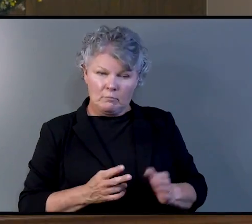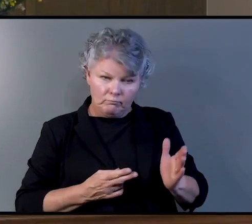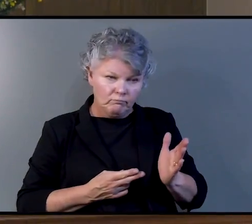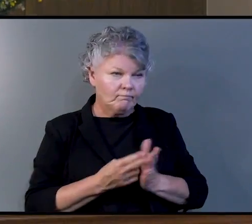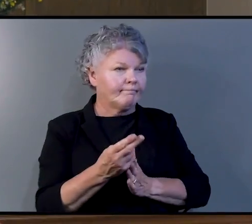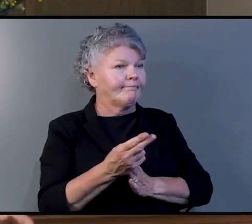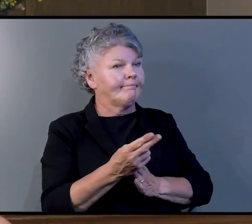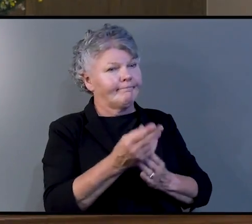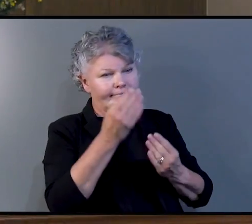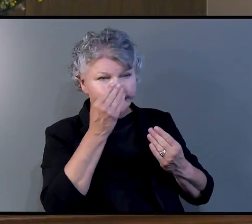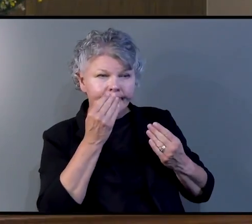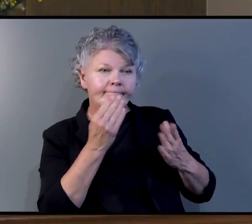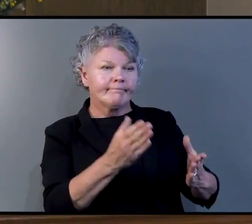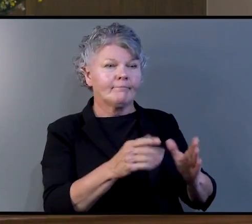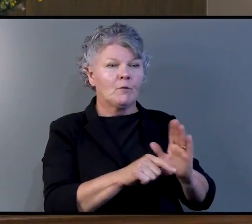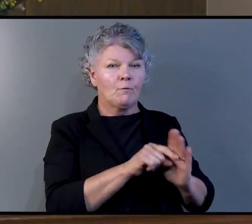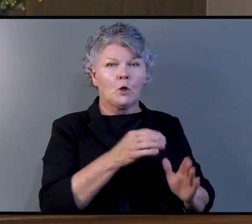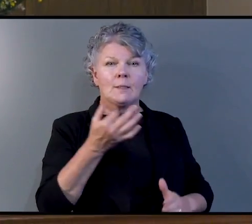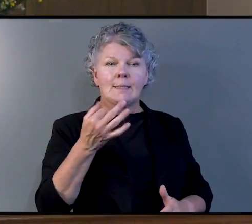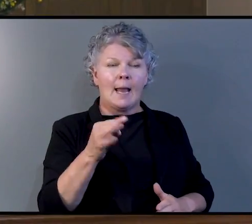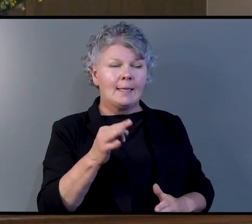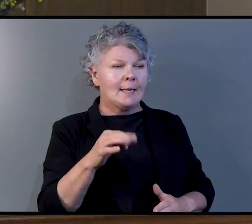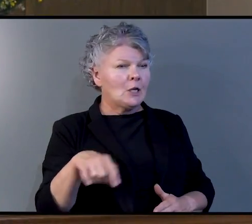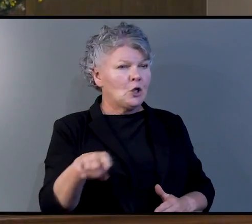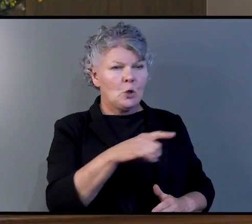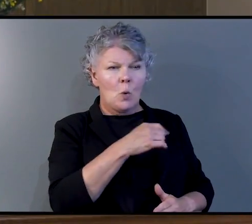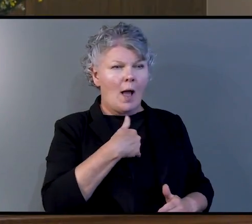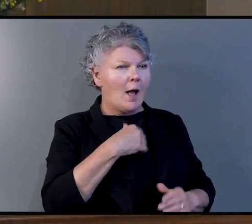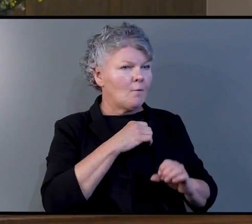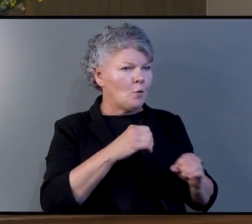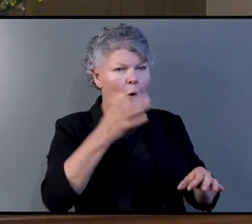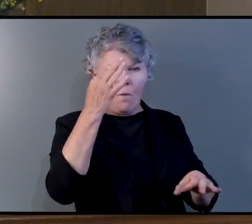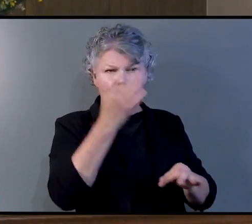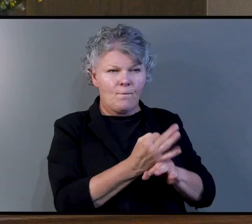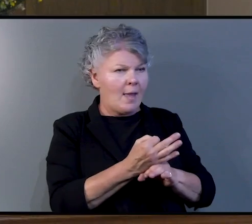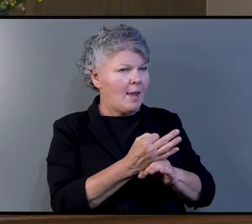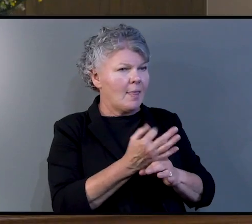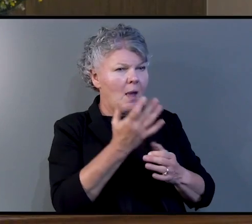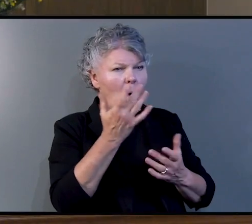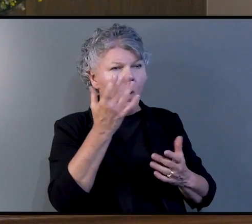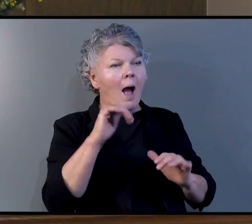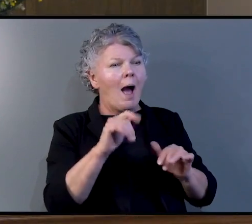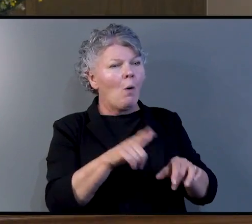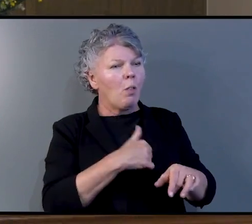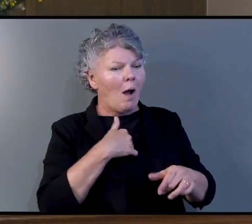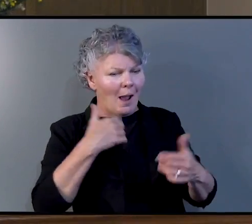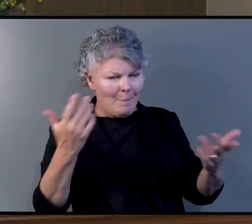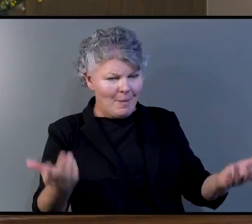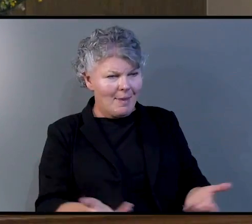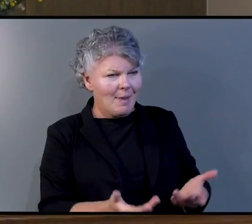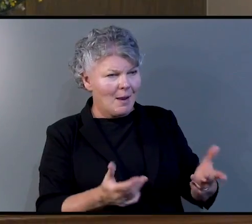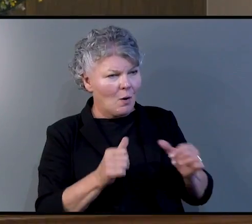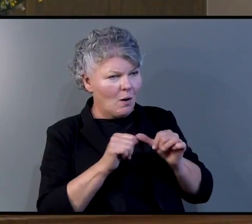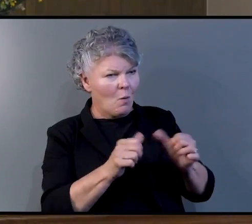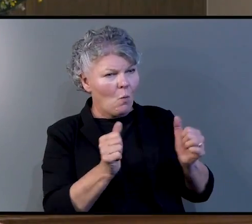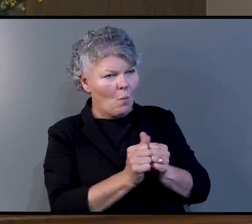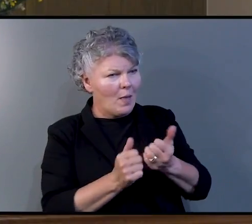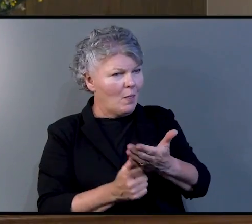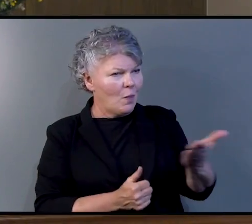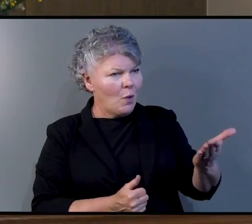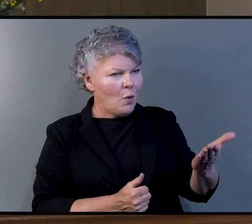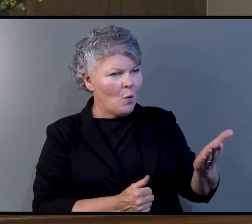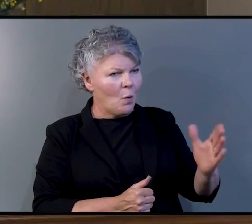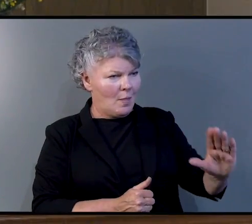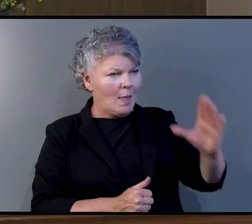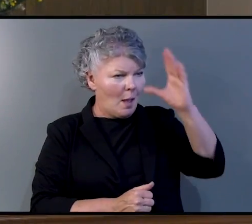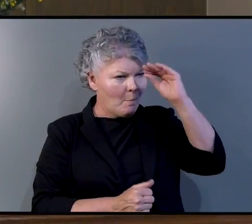honesty. In verse 19, he says, "O faithless generation, how long am I to be with you? How long am I to bear with you? Bring him